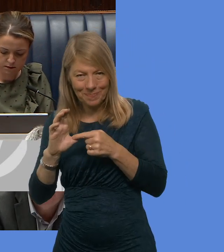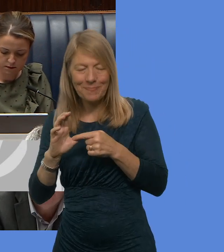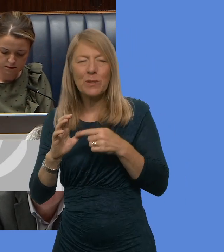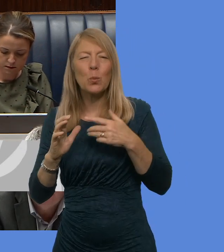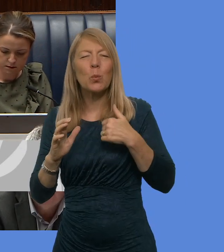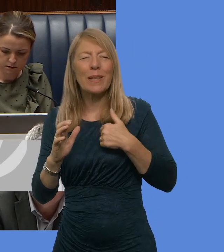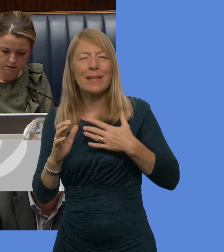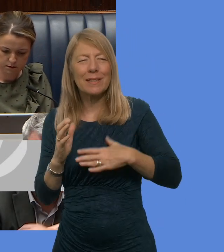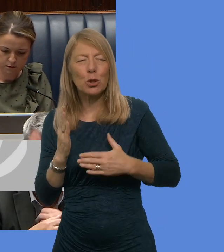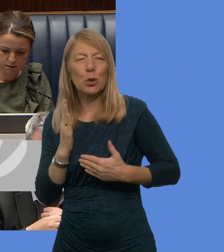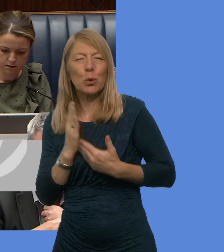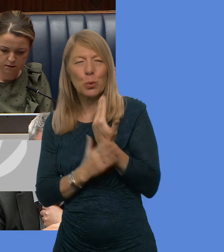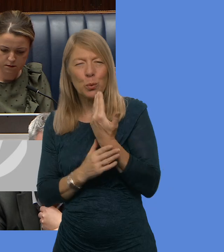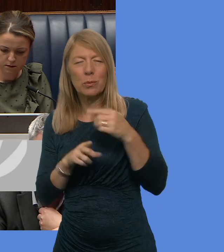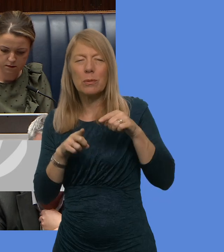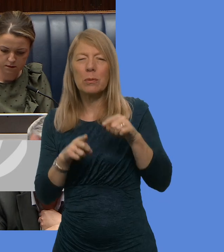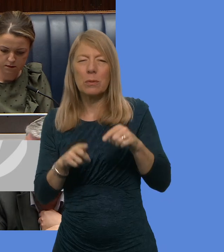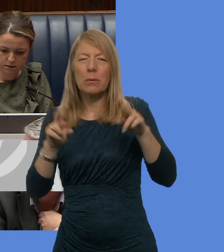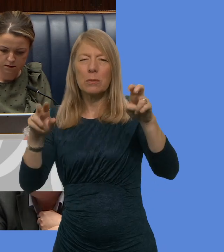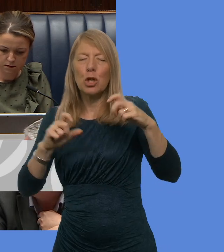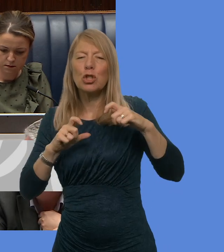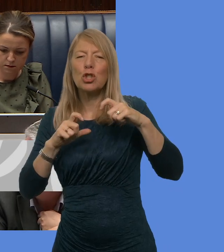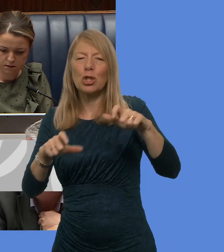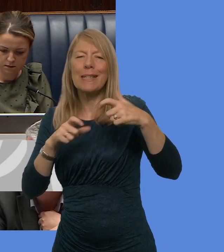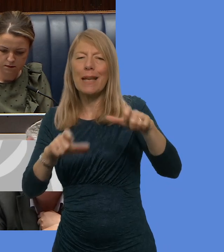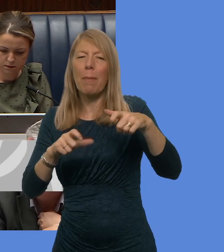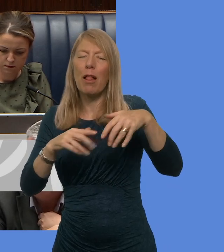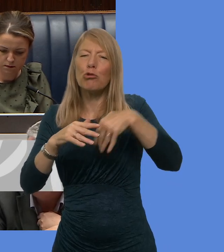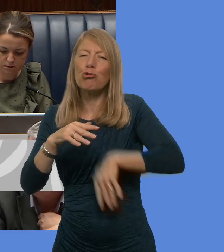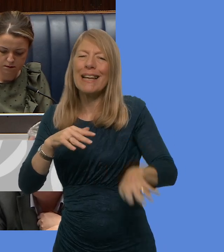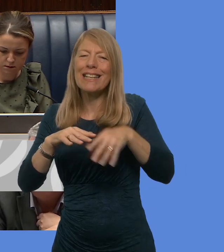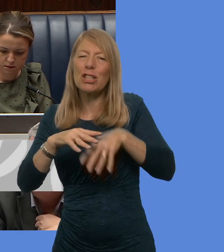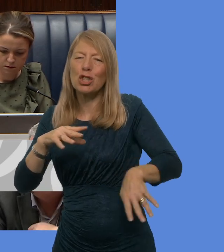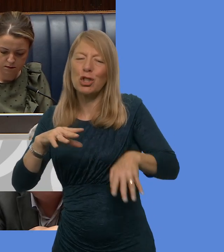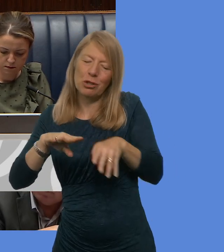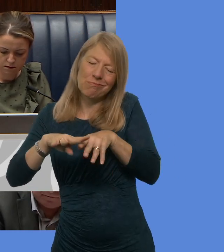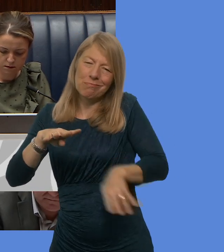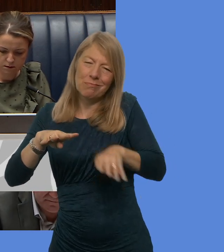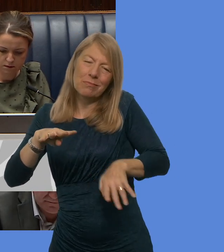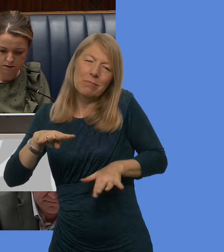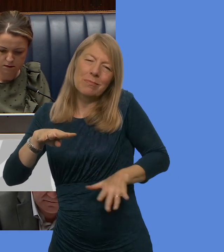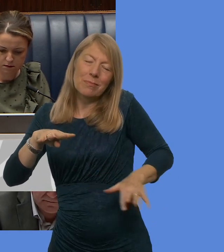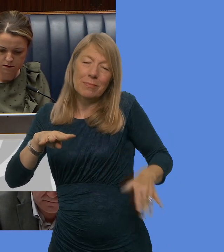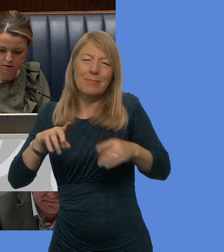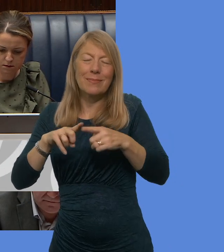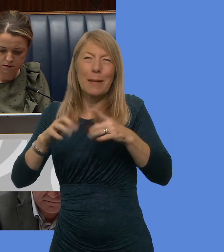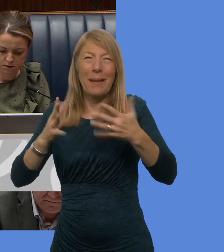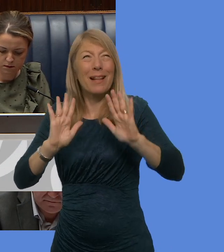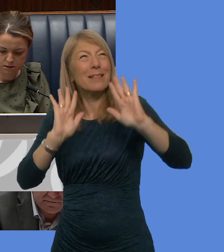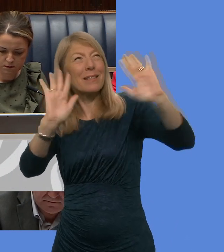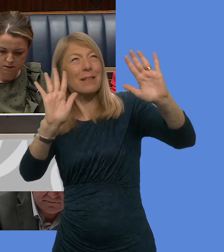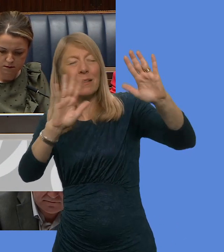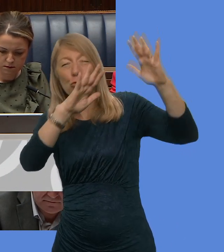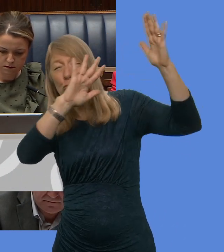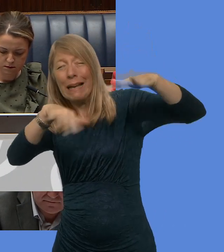Drainage, where we're trying to hold back some of the rainwater going into the system and let it release into the system slower, which means that it